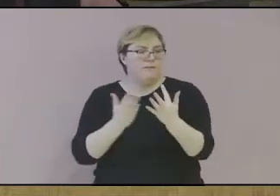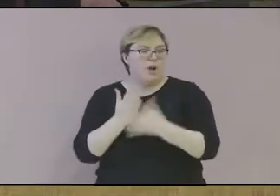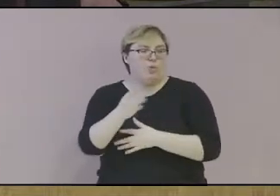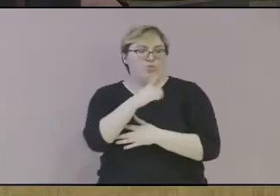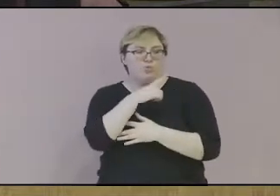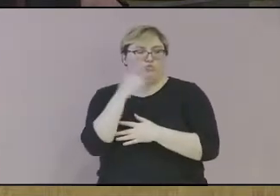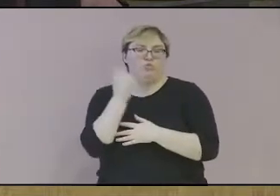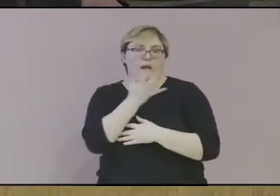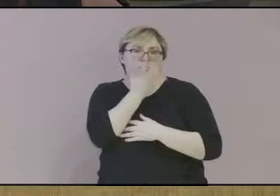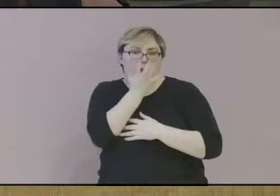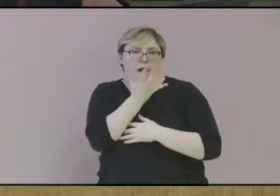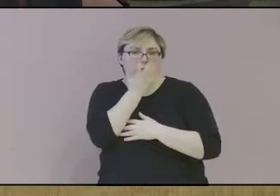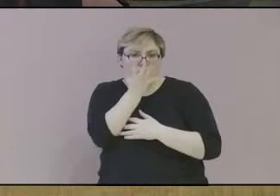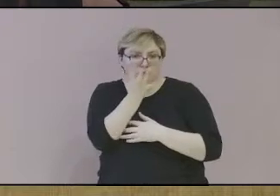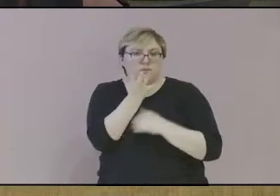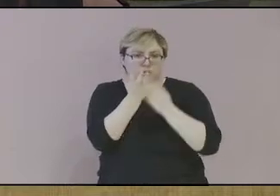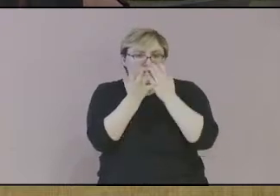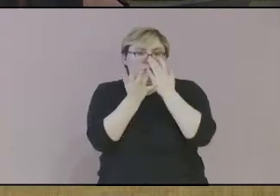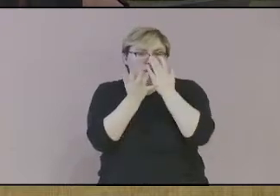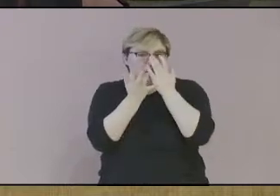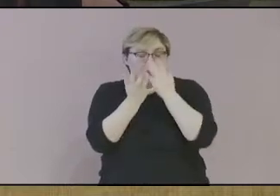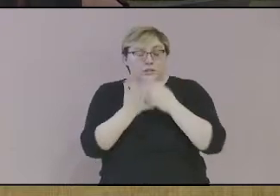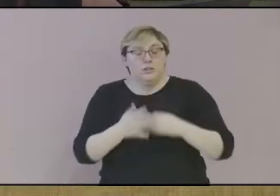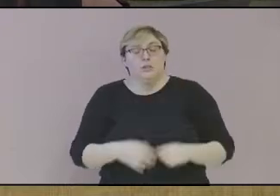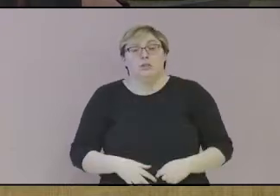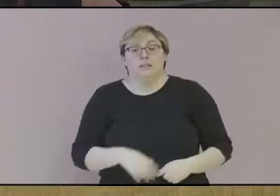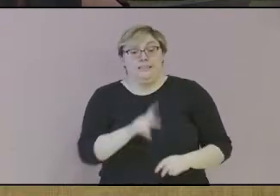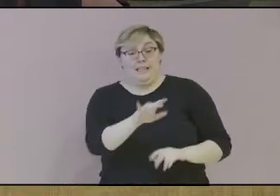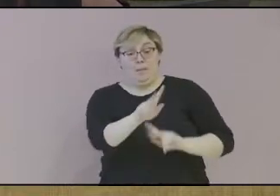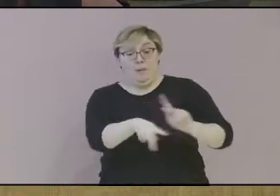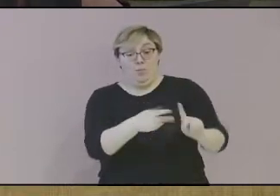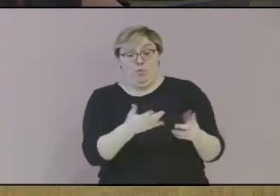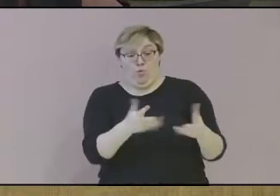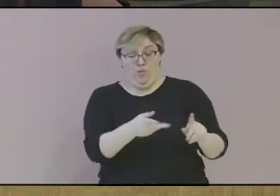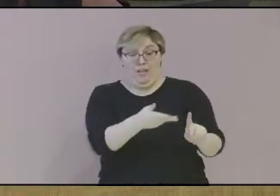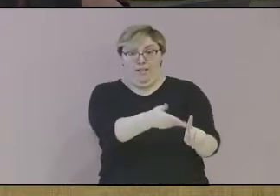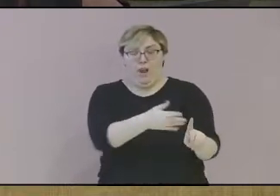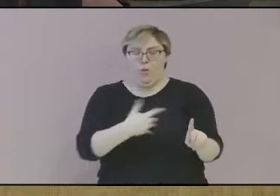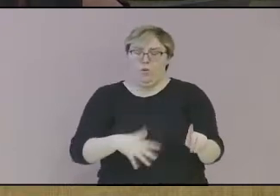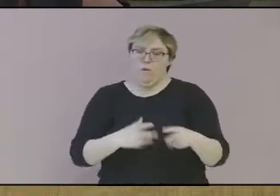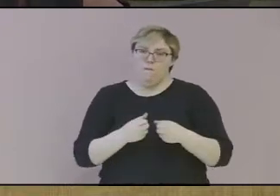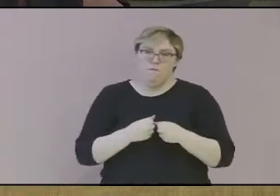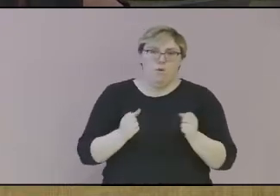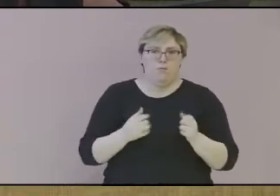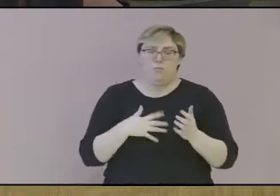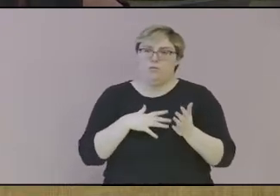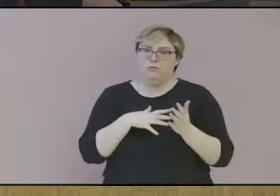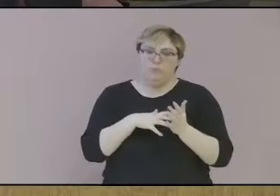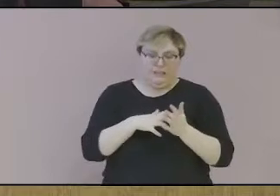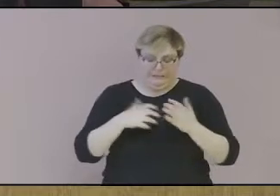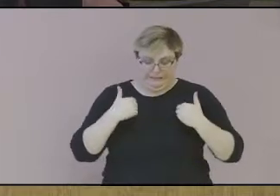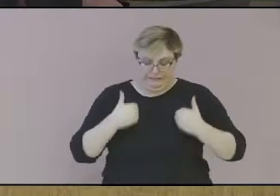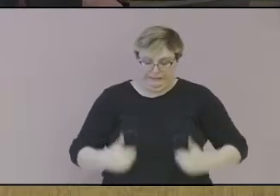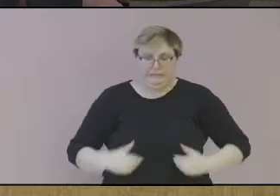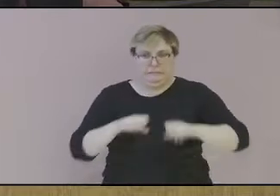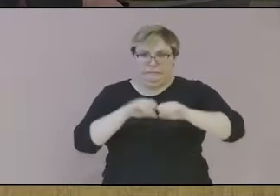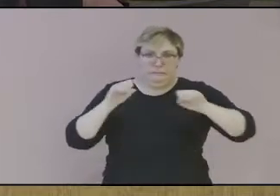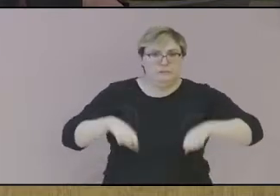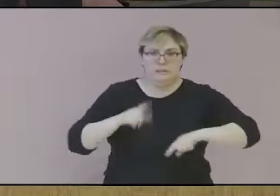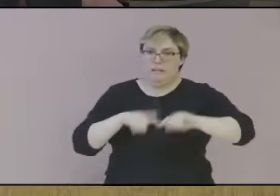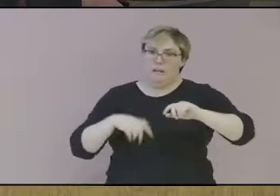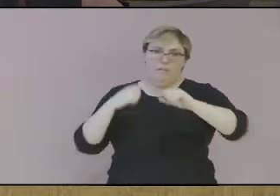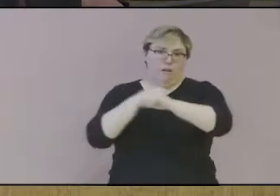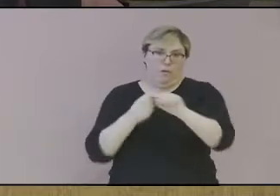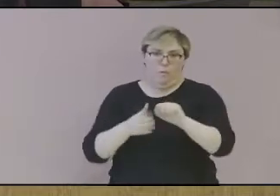Roosevelt. Oh my gosh, so during the first week of February, I went to